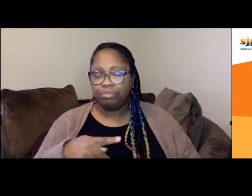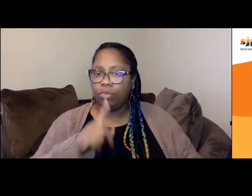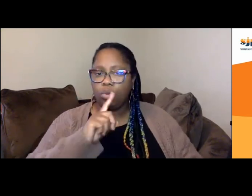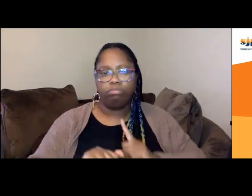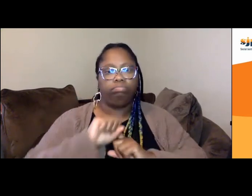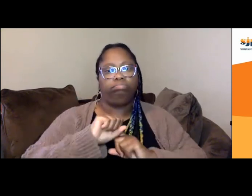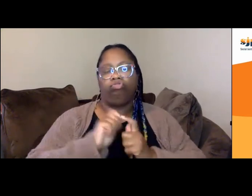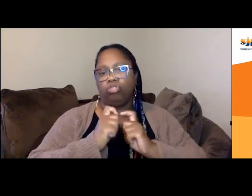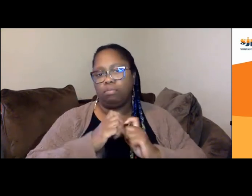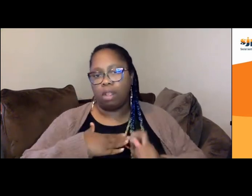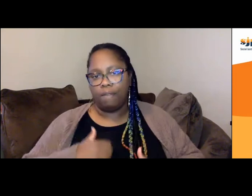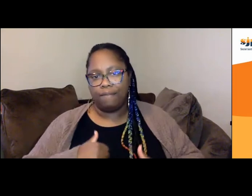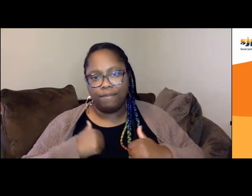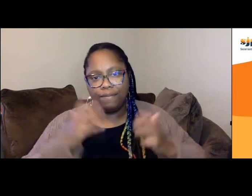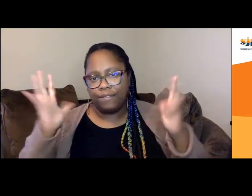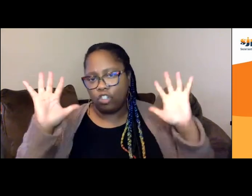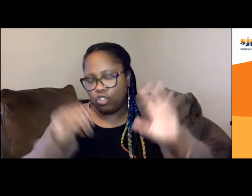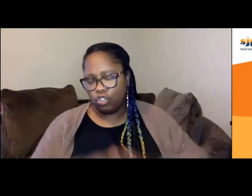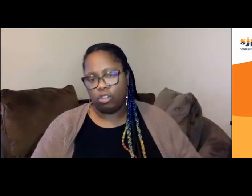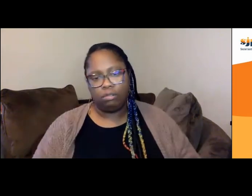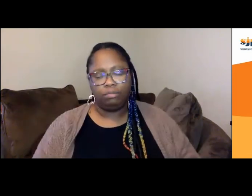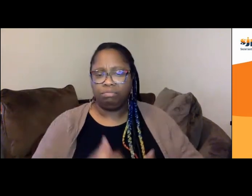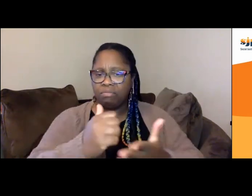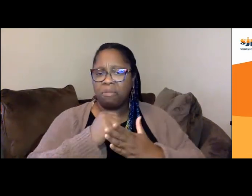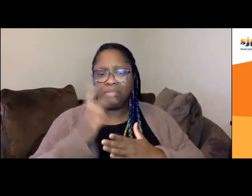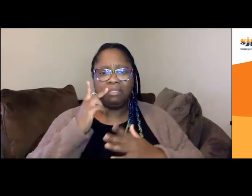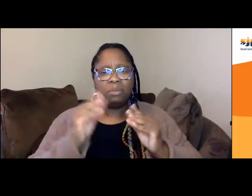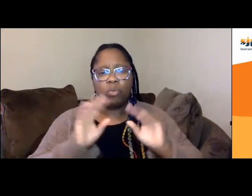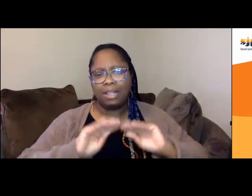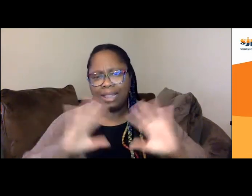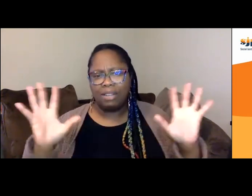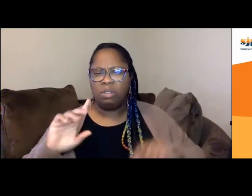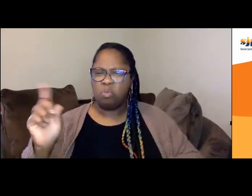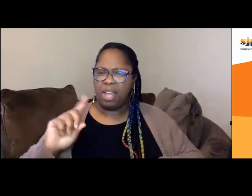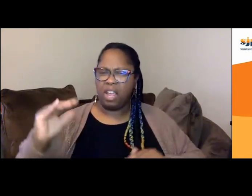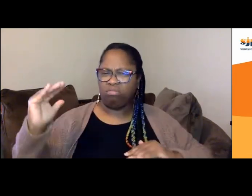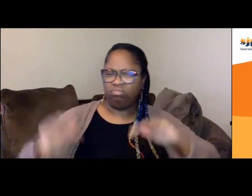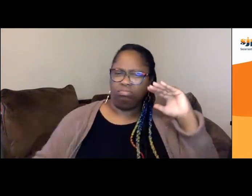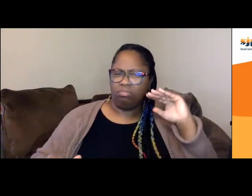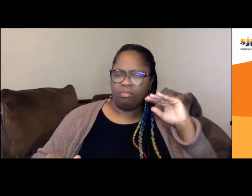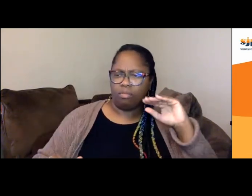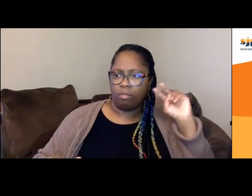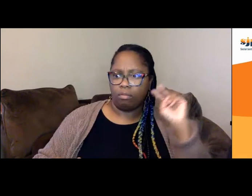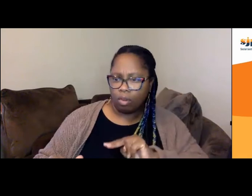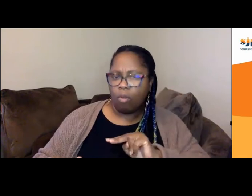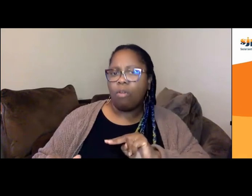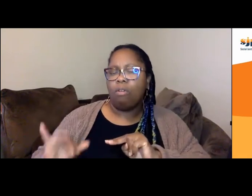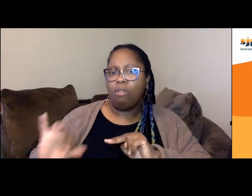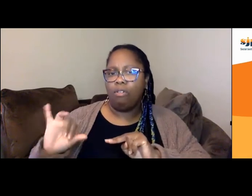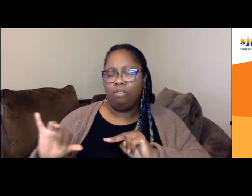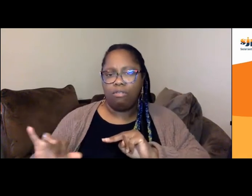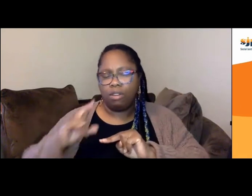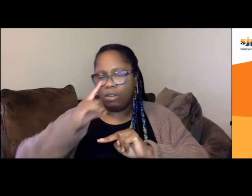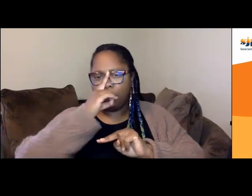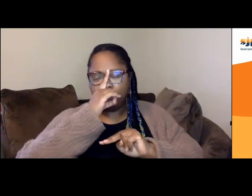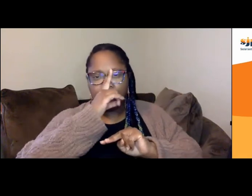life. They've helped me to see more clearly where injustice lies. And they've given me hope as I've